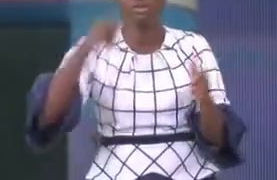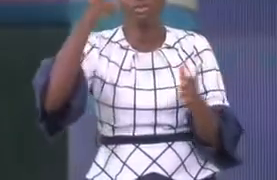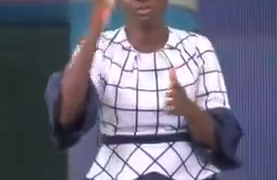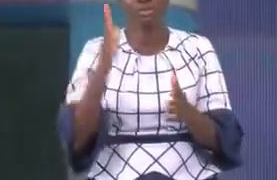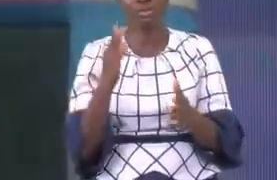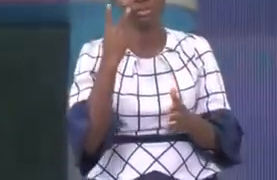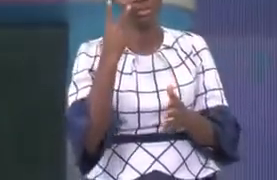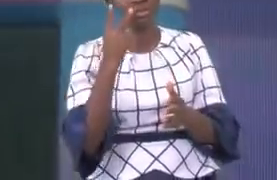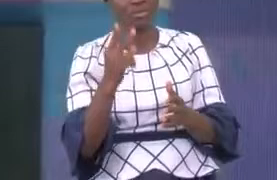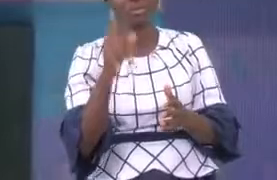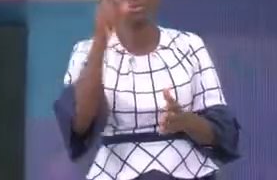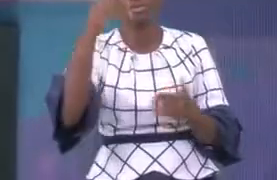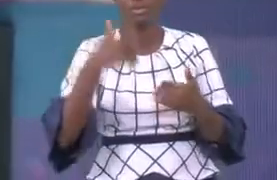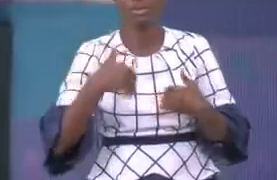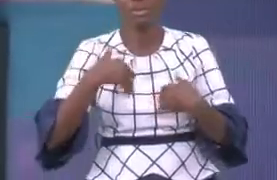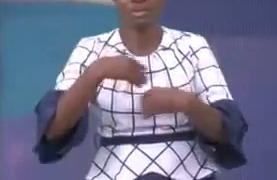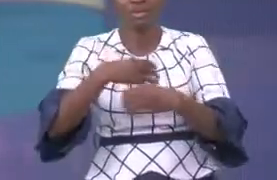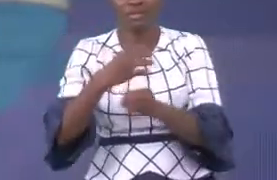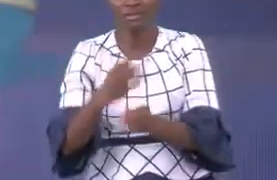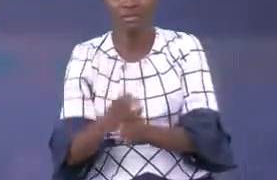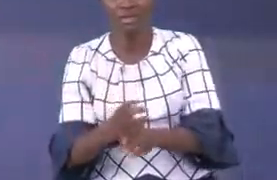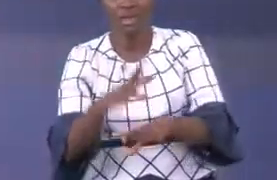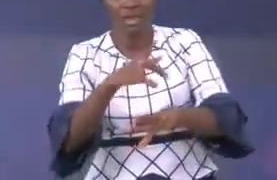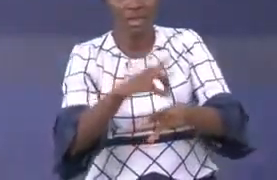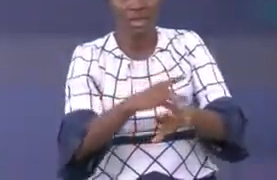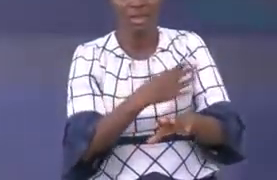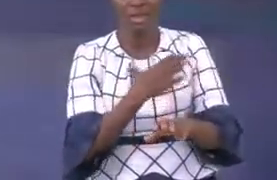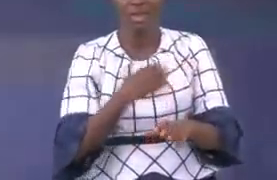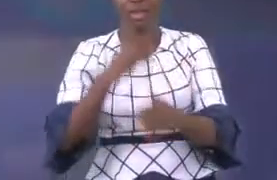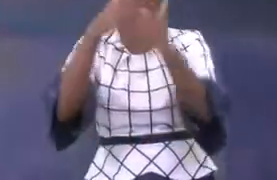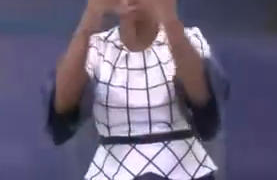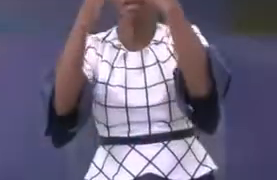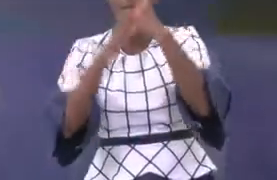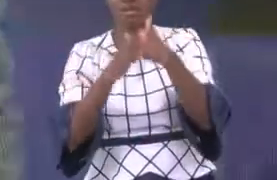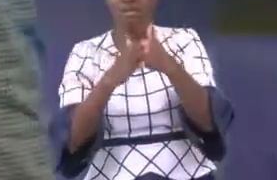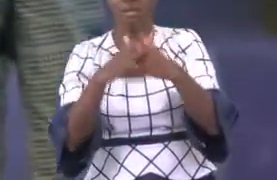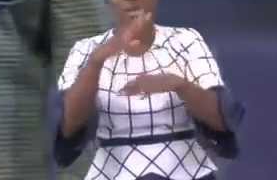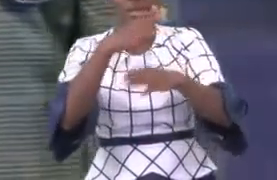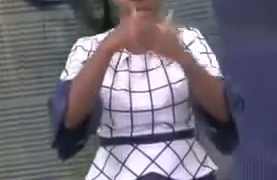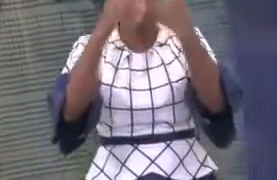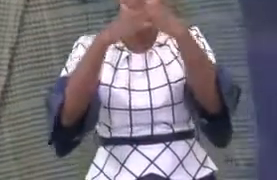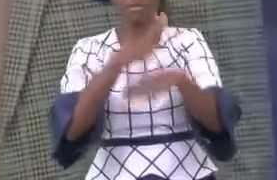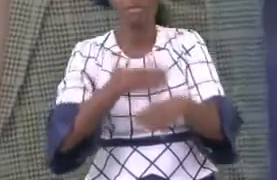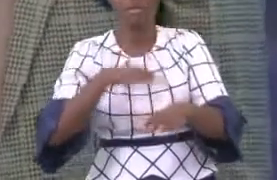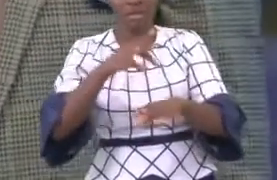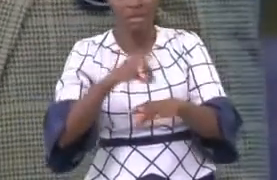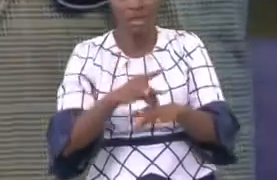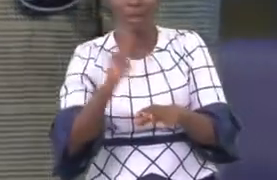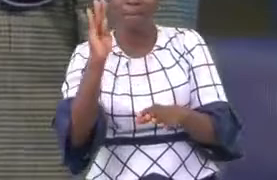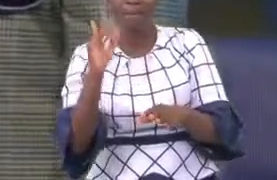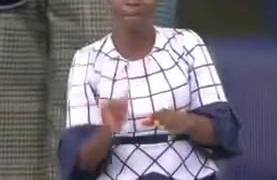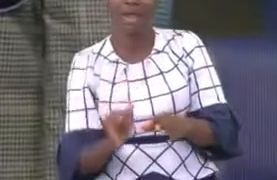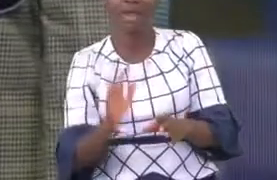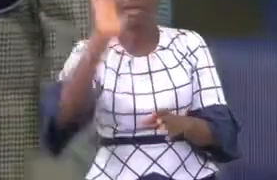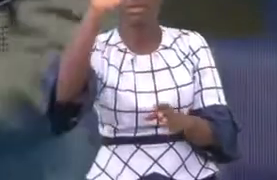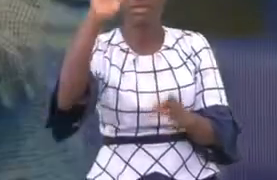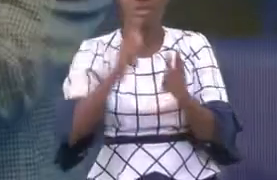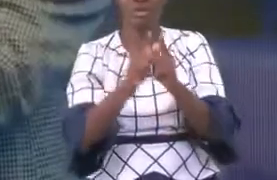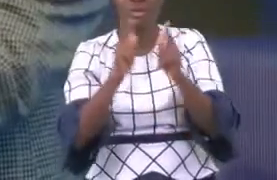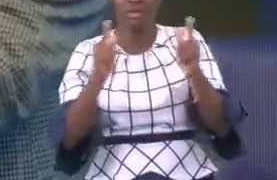heaven, and the earth by thy great power." Is saying Jeremiah the